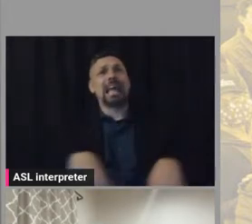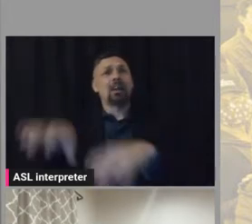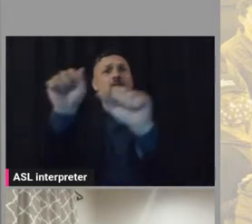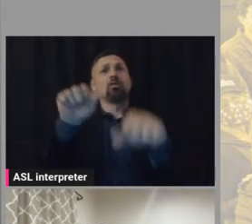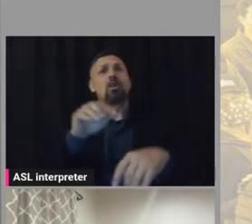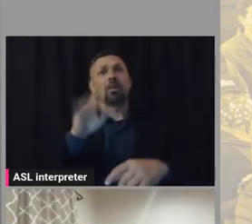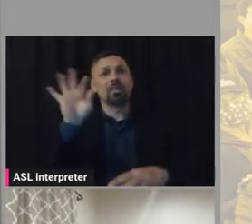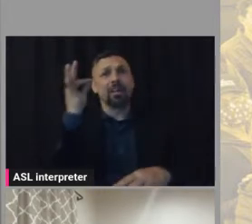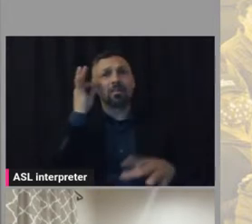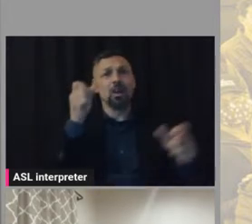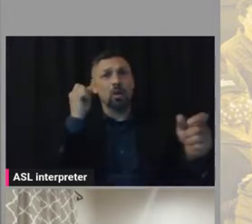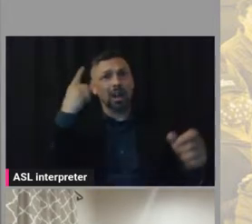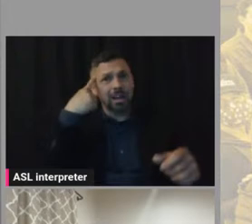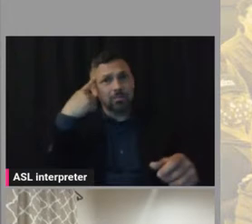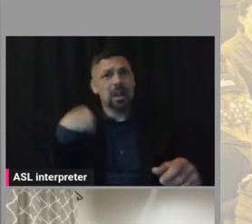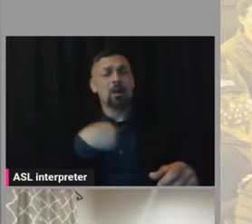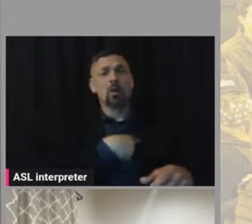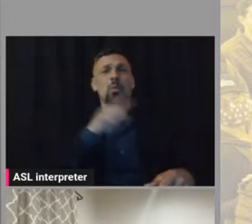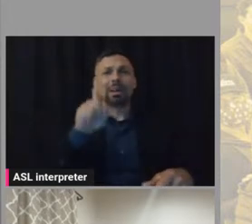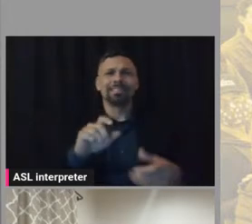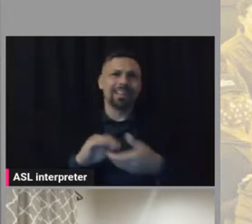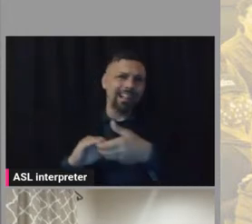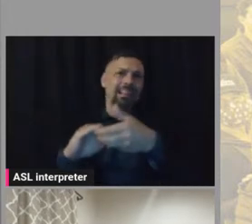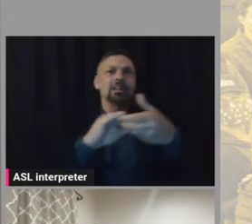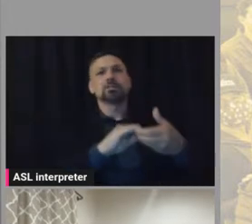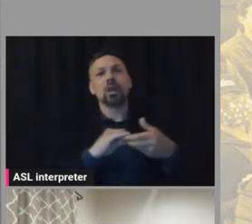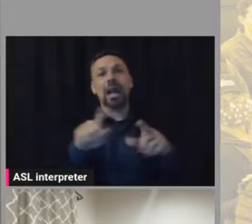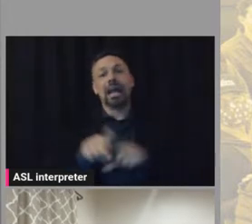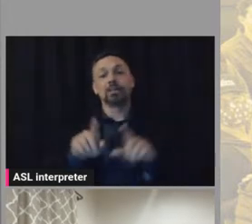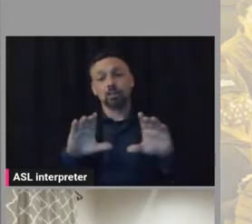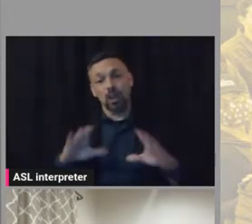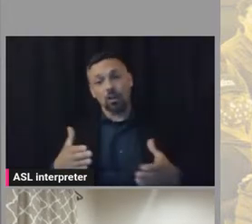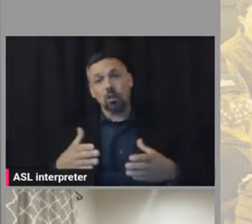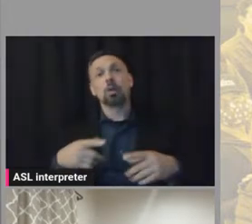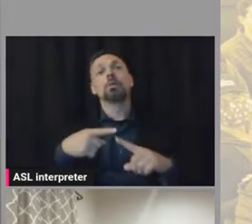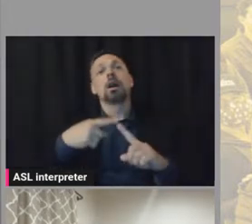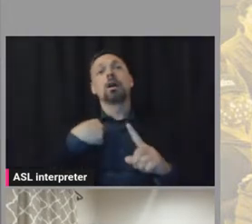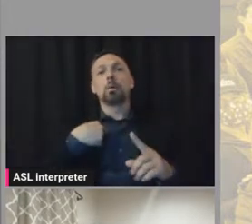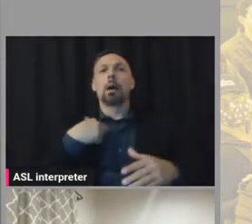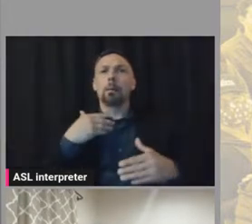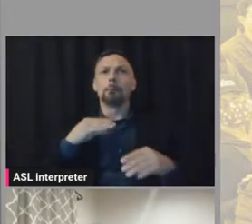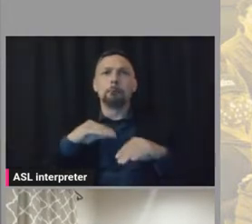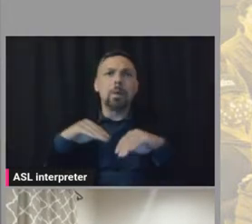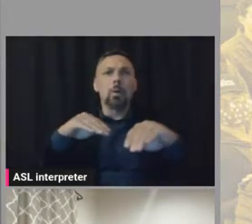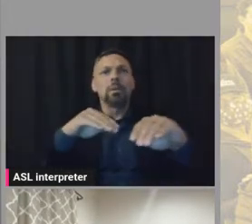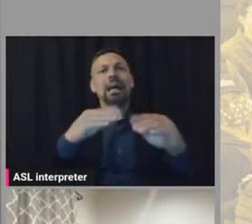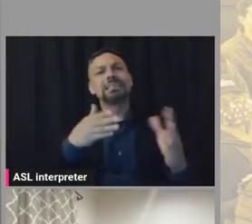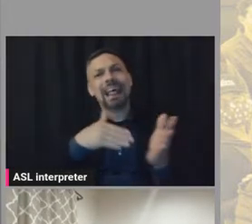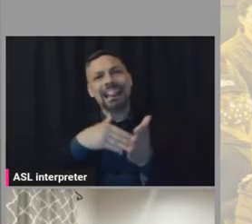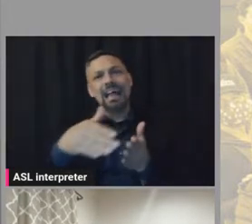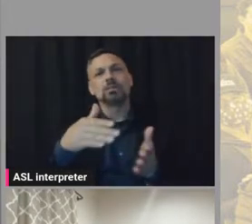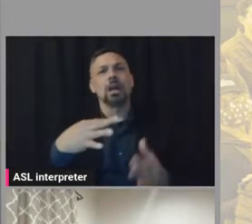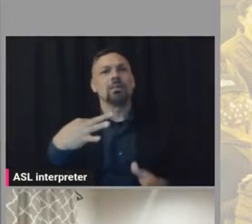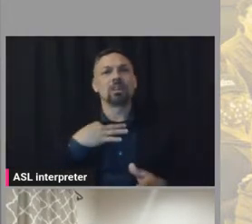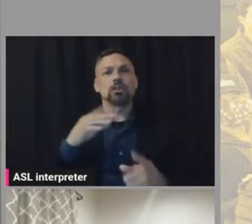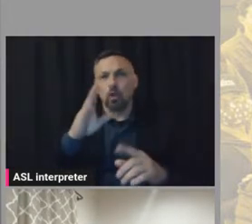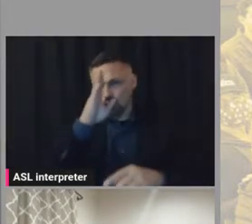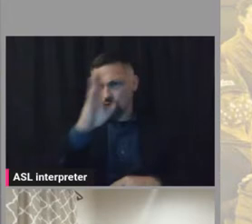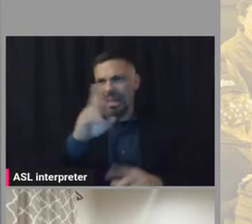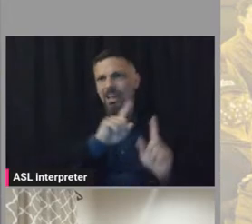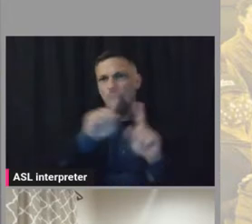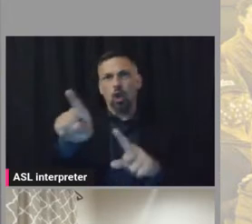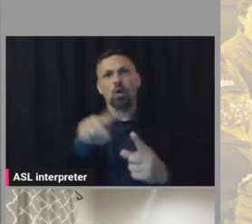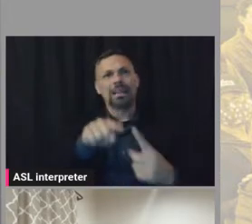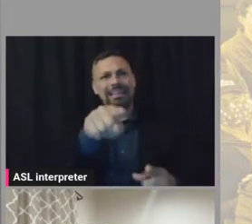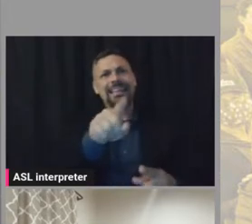we need to collectively as a movement, but we as See the Vote are committing to mobilize thousands of volunteers to go directly to these swing